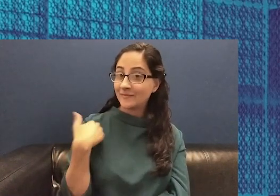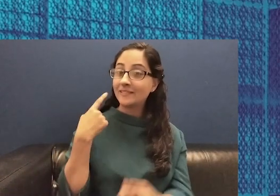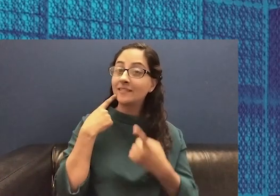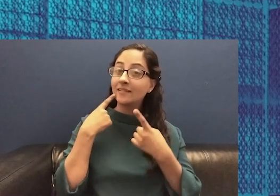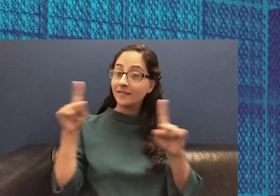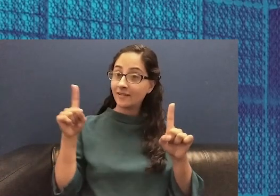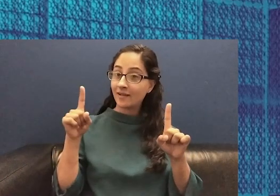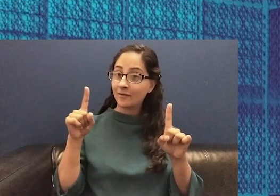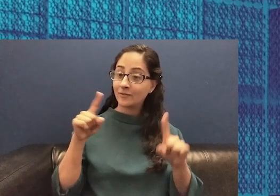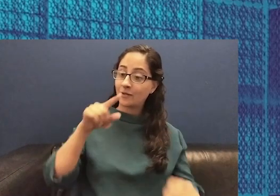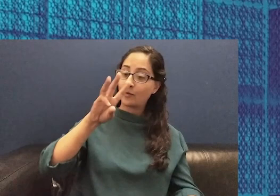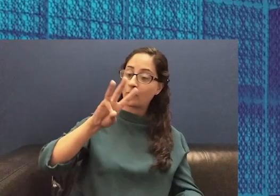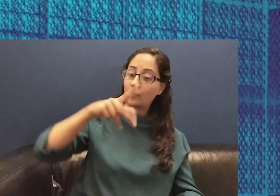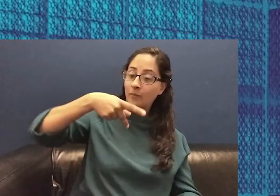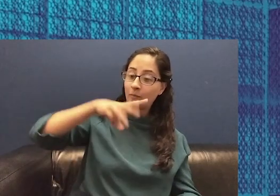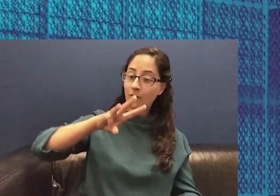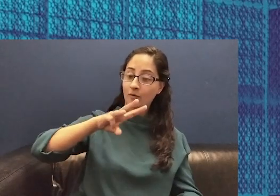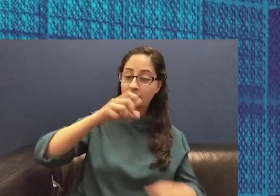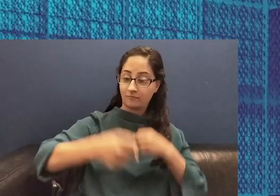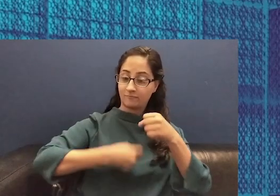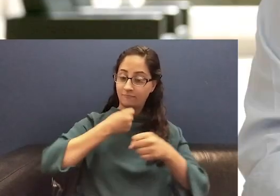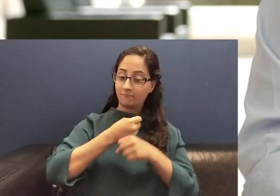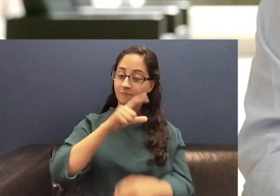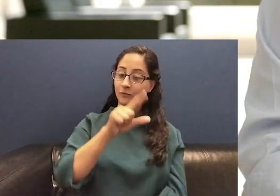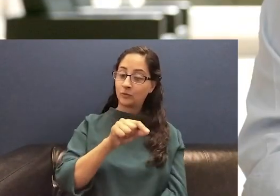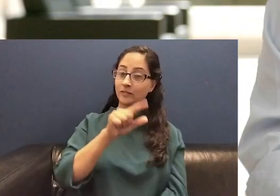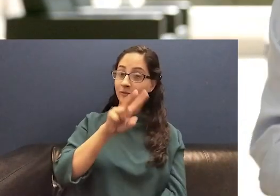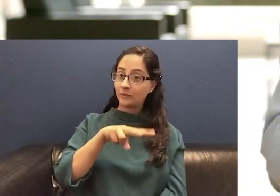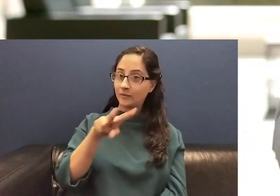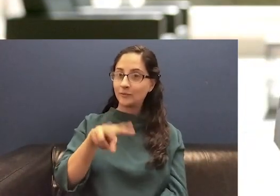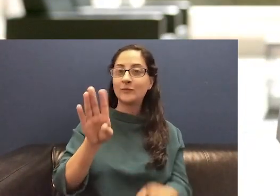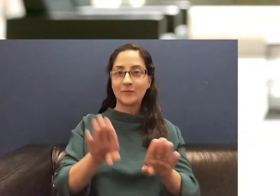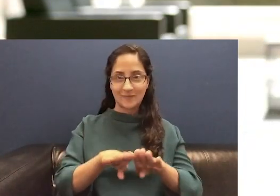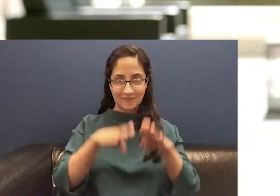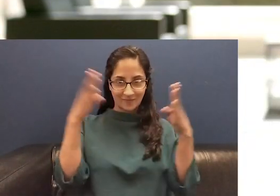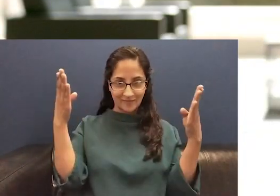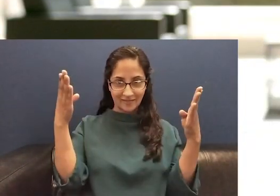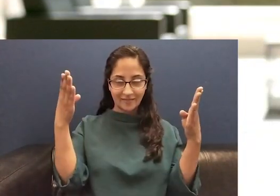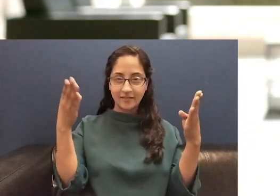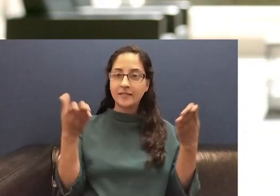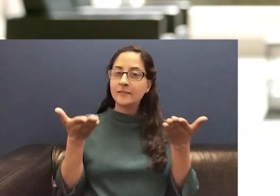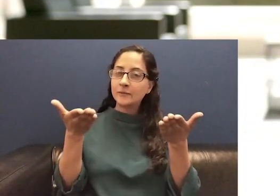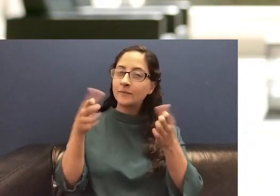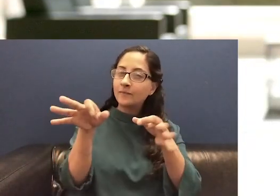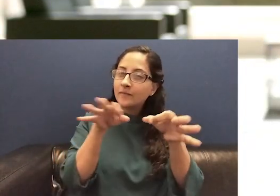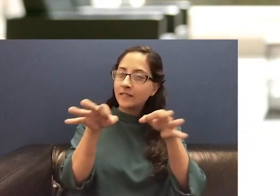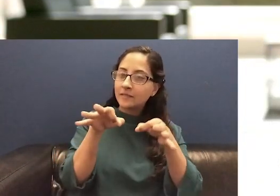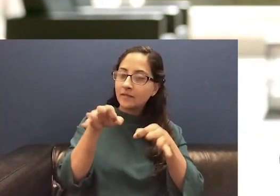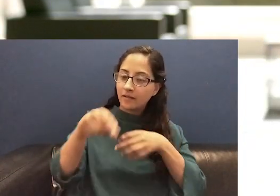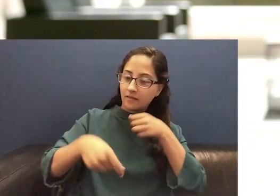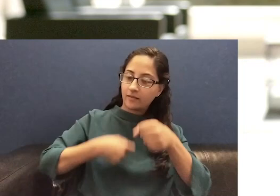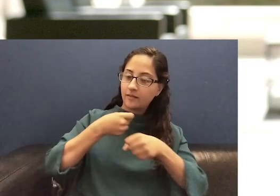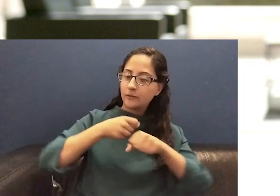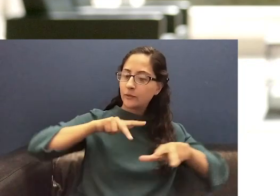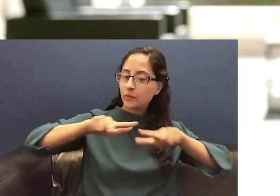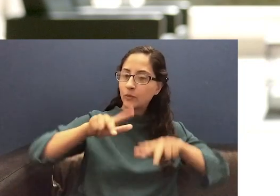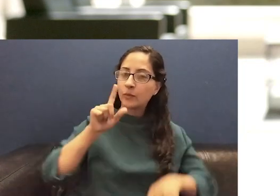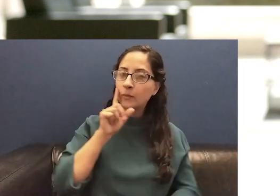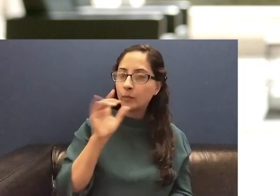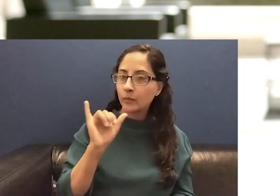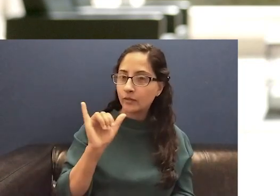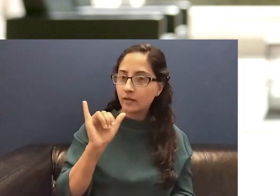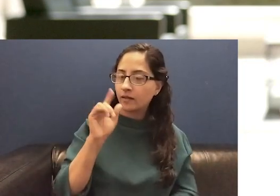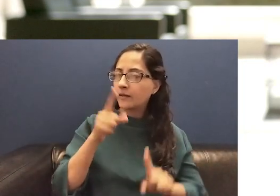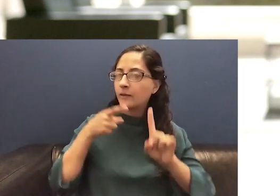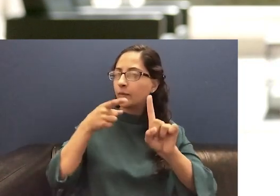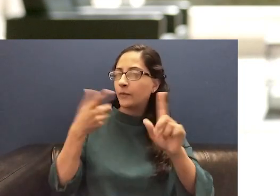like this year and what you're hoping to achieve? Kiran, thanks very much for taking the time to host this